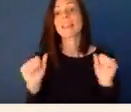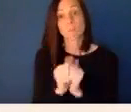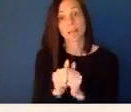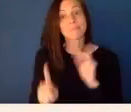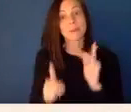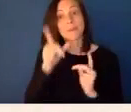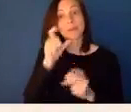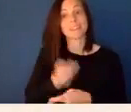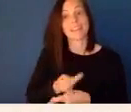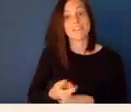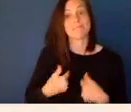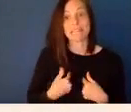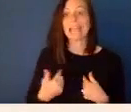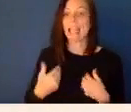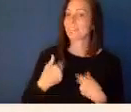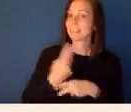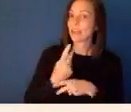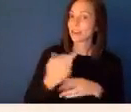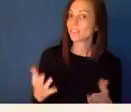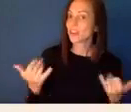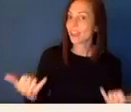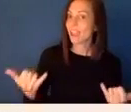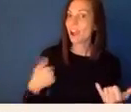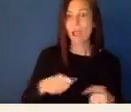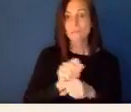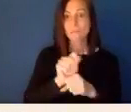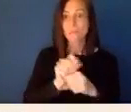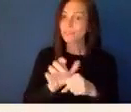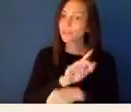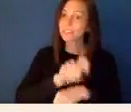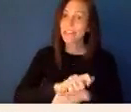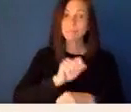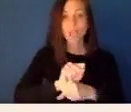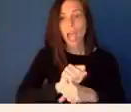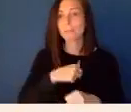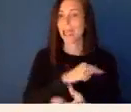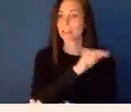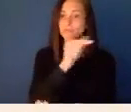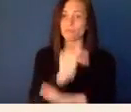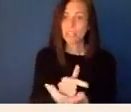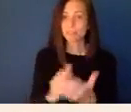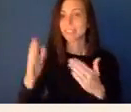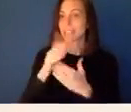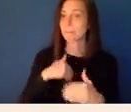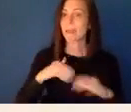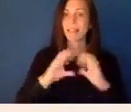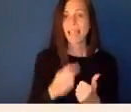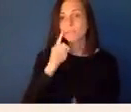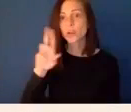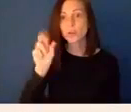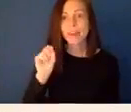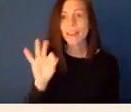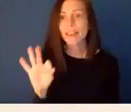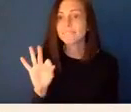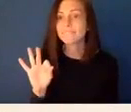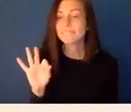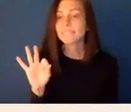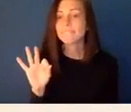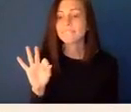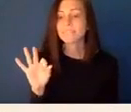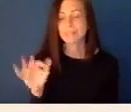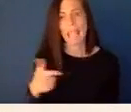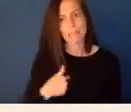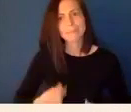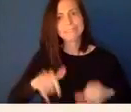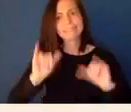have caregivers now. I work a full-time job. I graduated top of my class at the University of North Florida, and I'm still proving